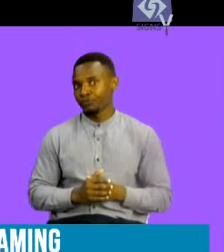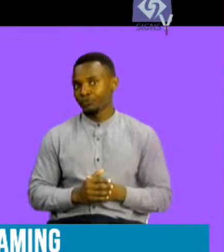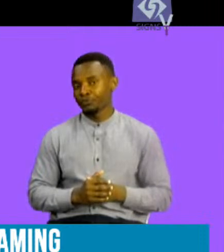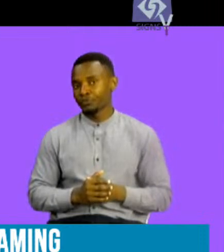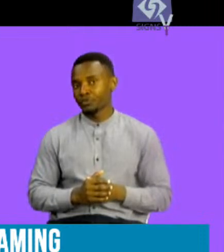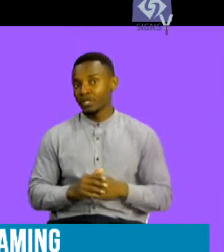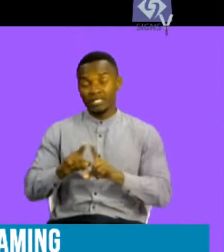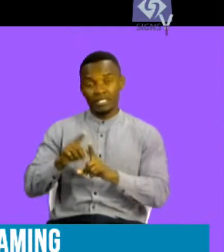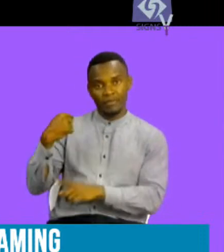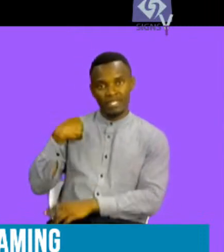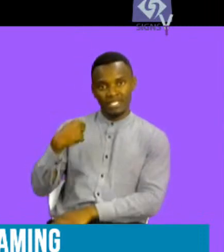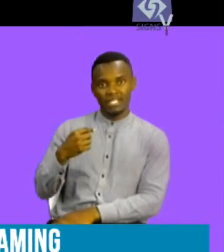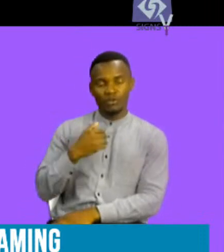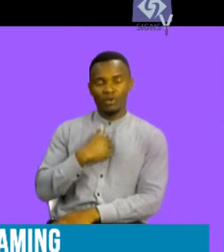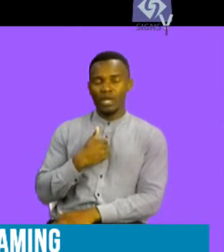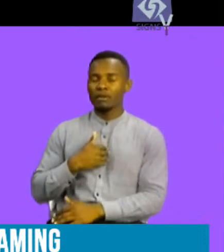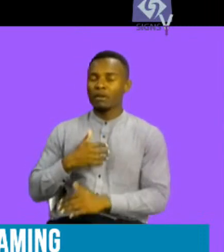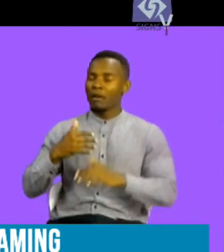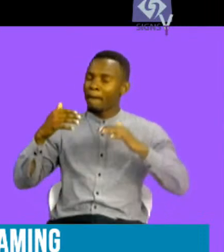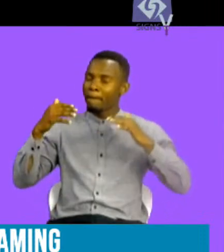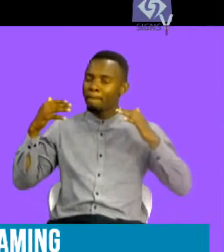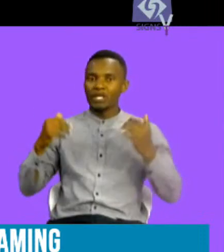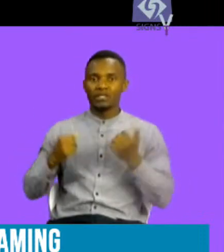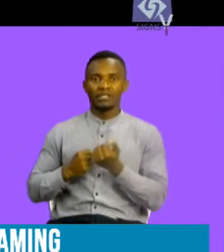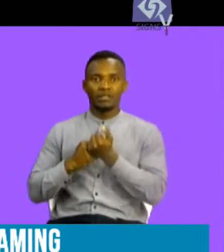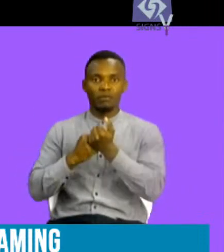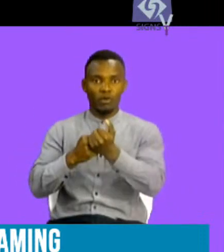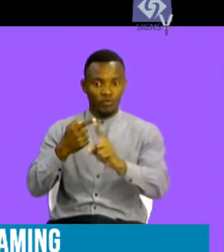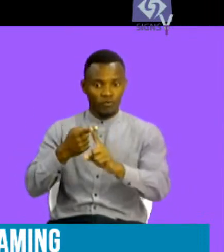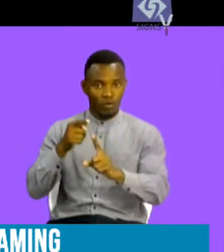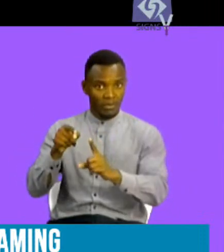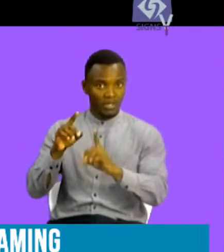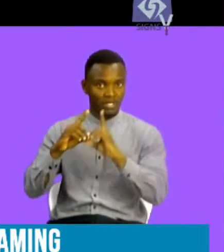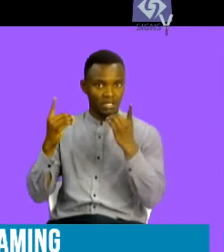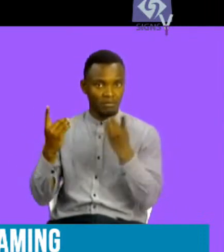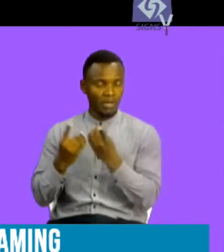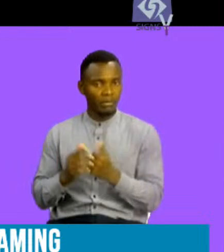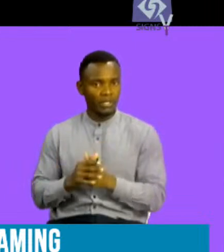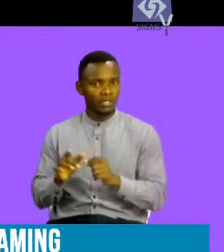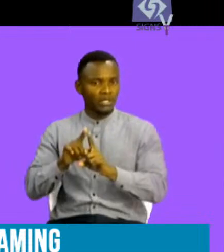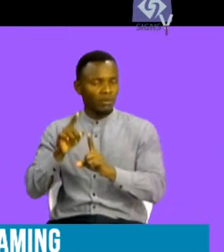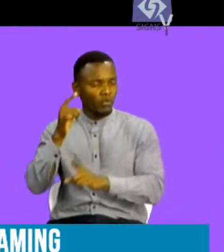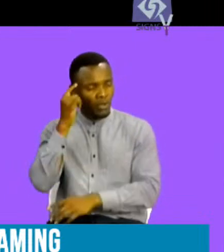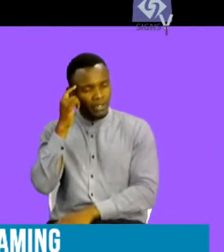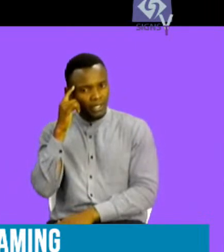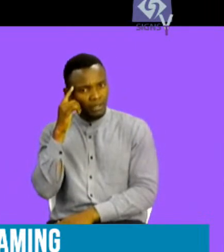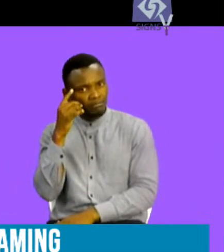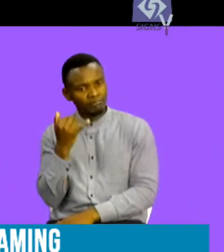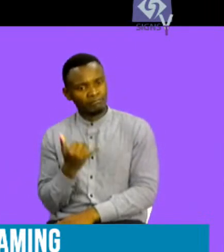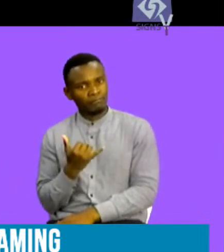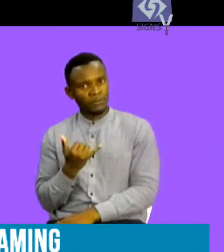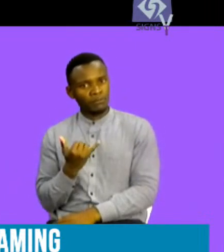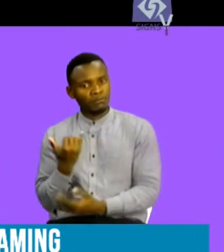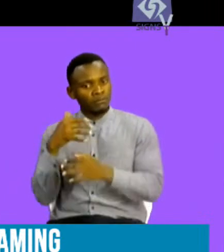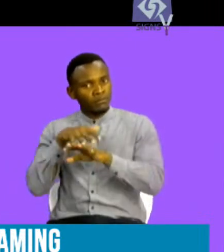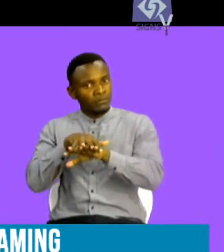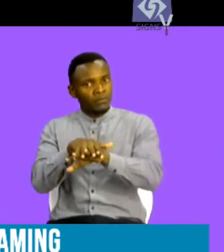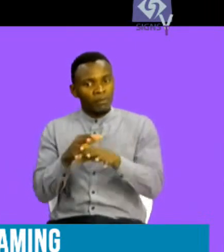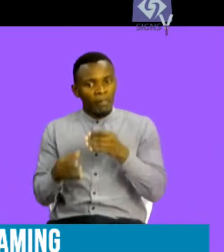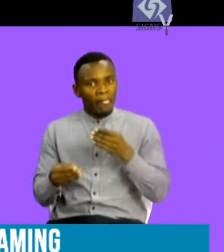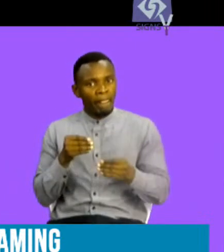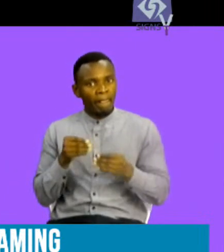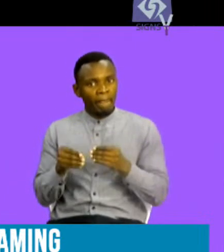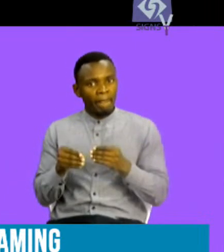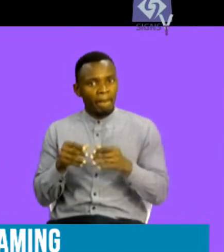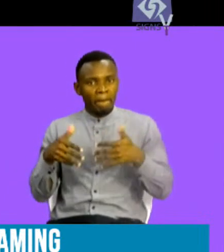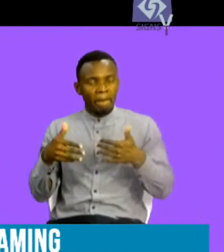in fact, like yesterday, we had a huge support from that department, and we were thinking, how then do we mainstream disability within, especially